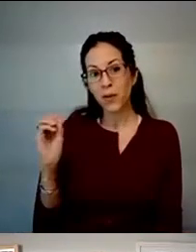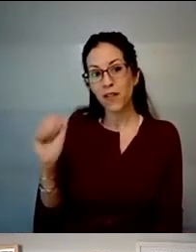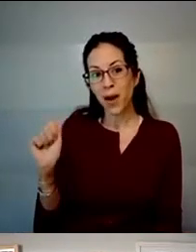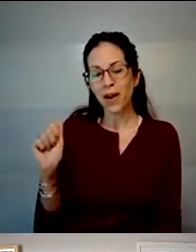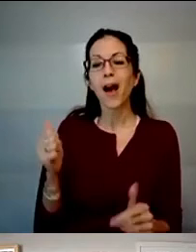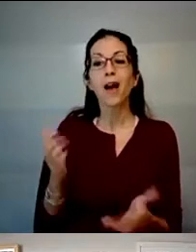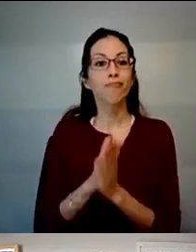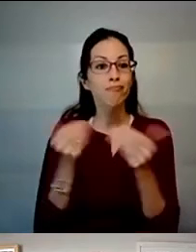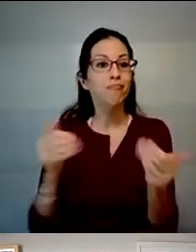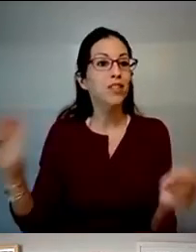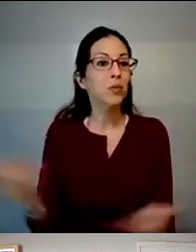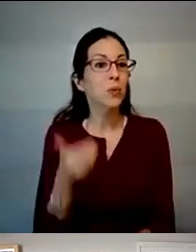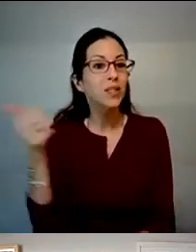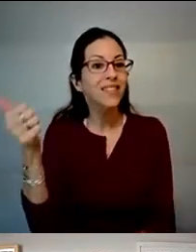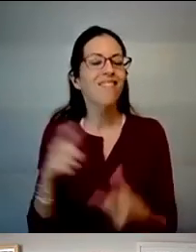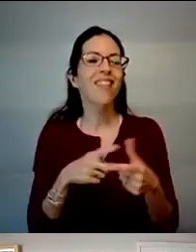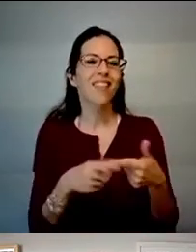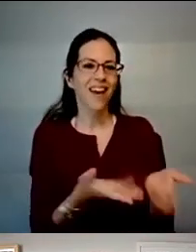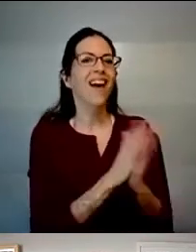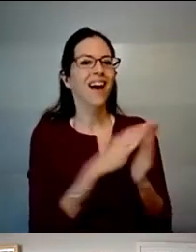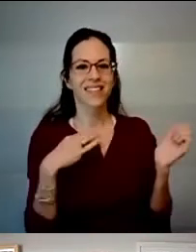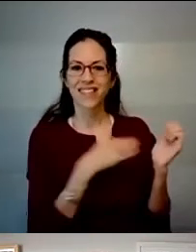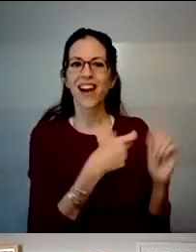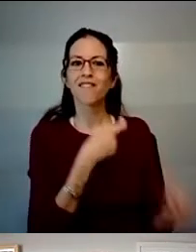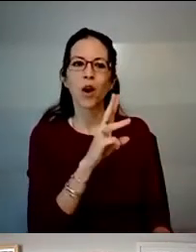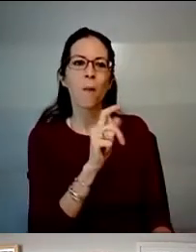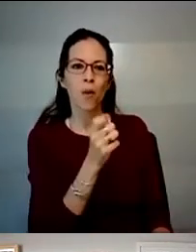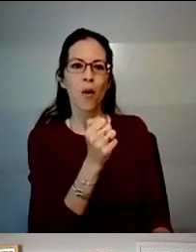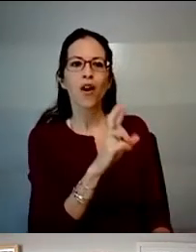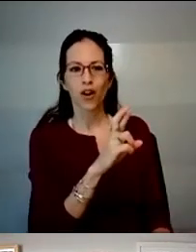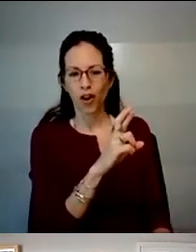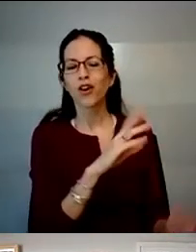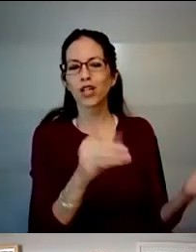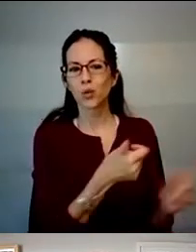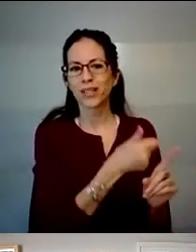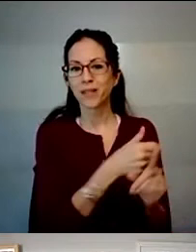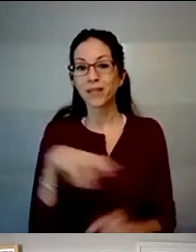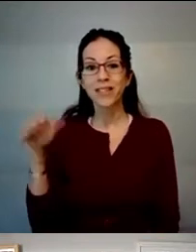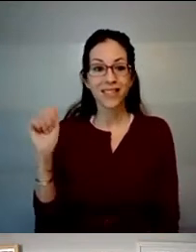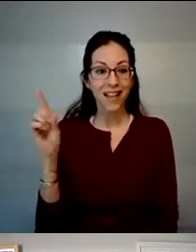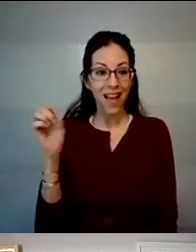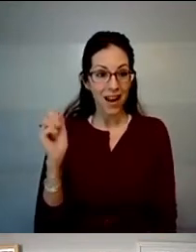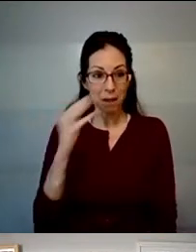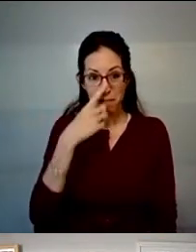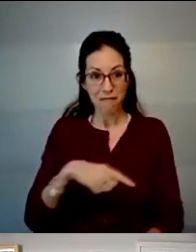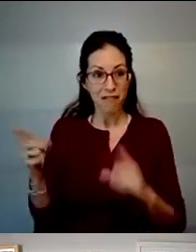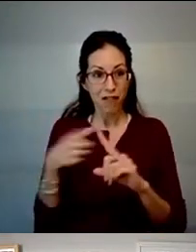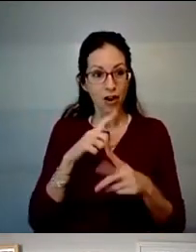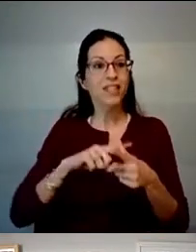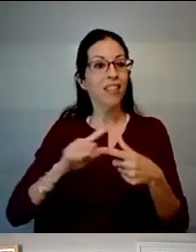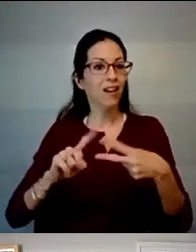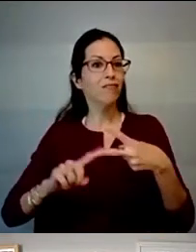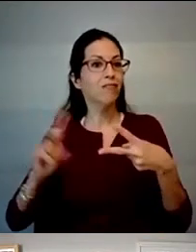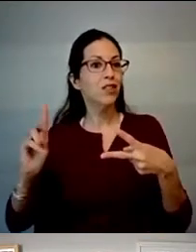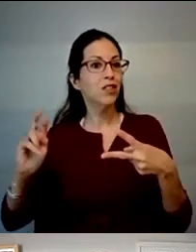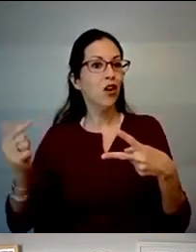and then we will have staff from the Walker Arts Center introduce themselves too. So Adam, I'll have you go first and then Doug. Perfect,